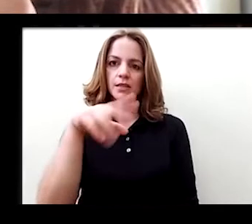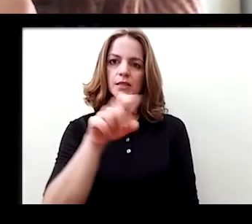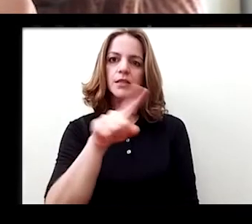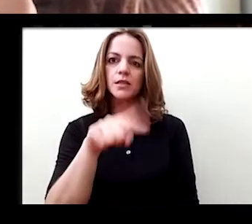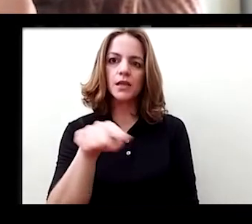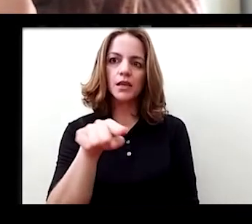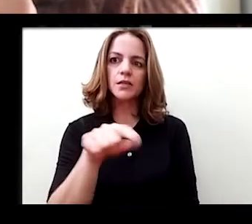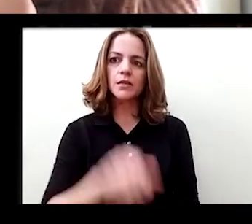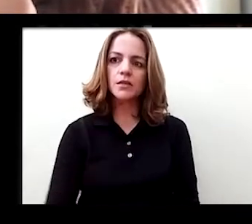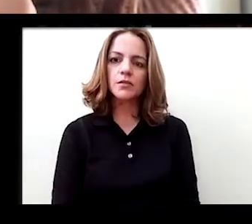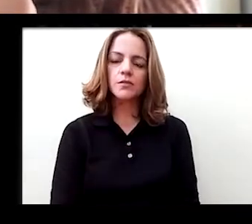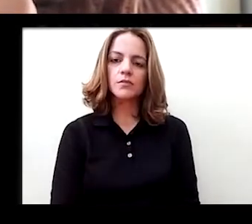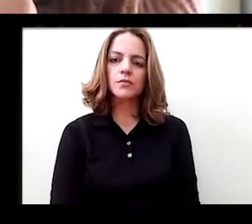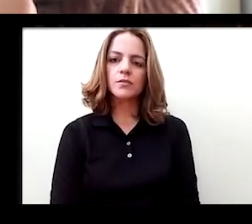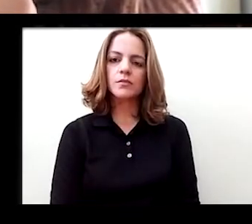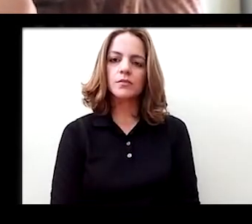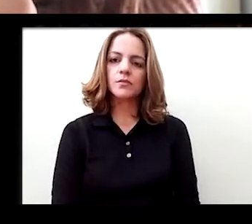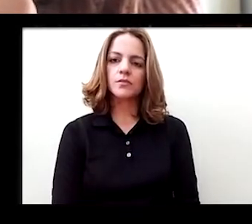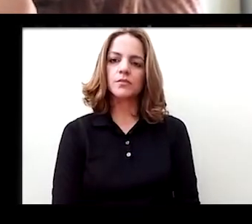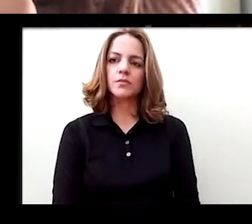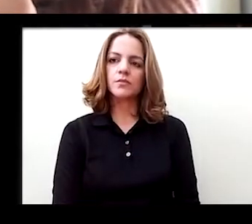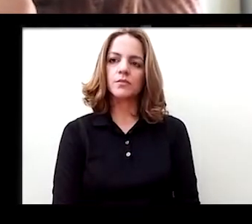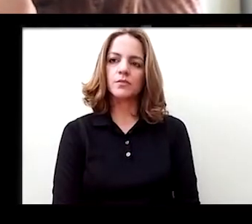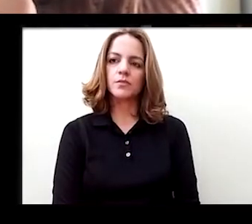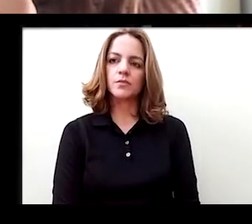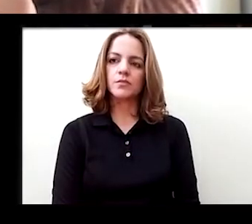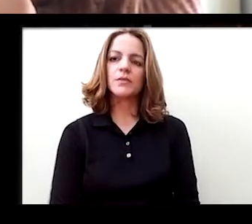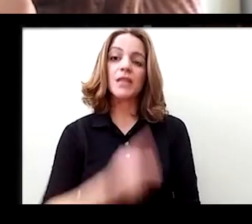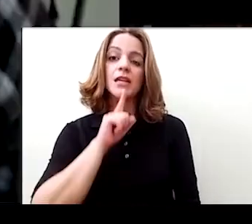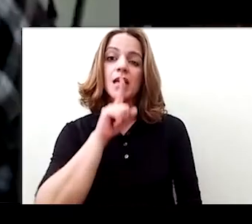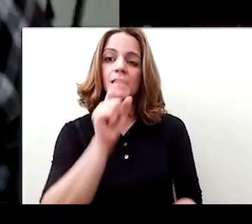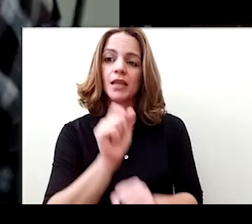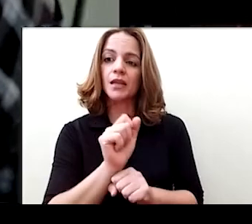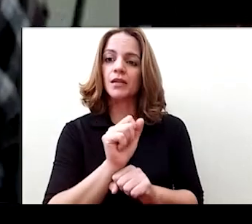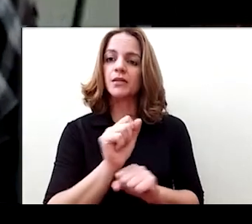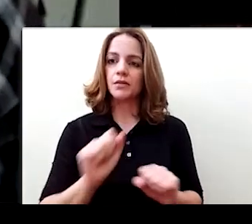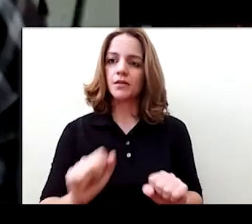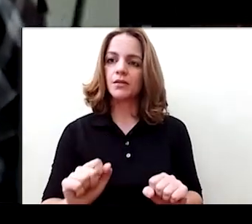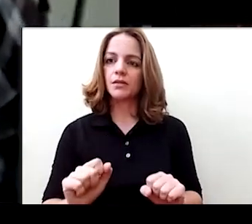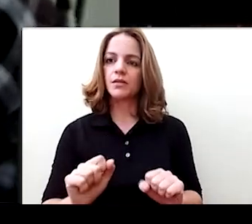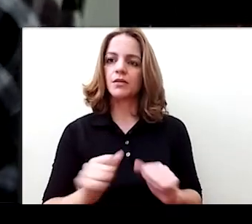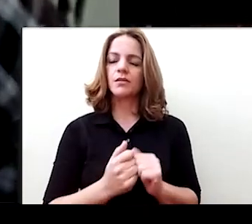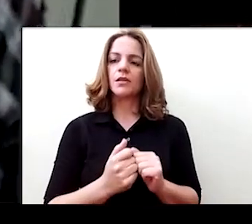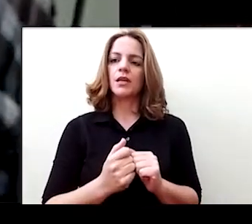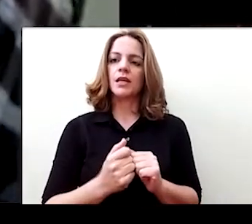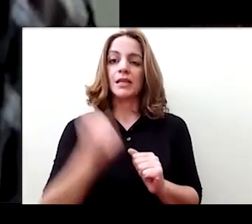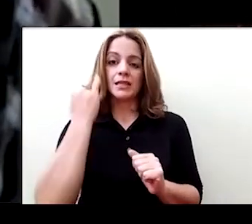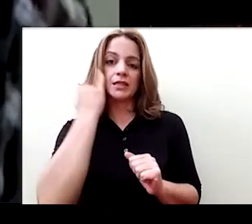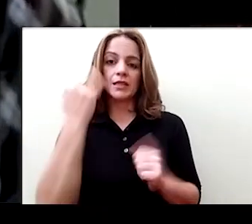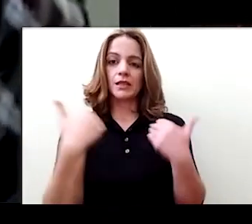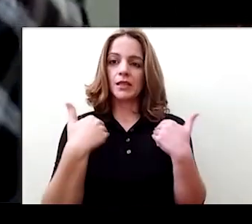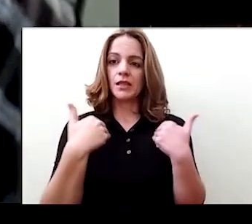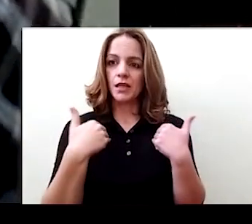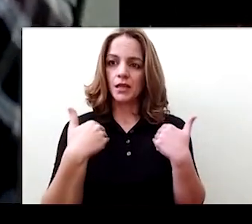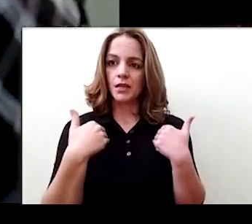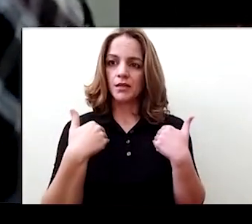know who beside Dilcia is present. I met her precisely at Realidades. So if you were associated with Realidades, please say hi in the